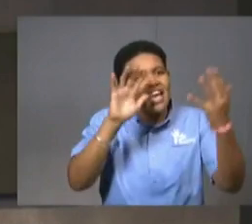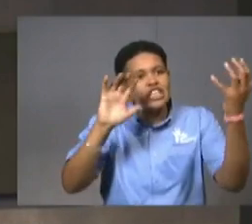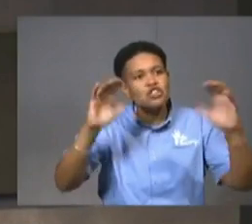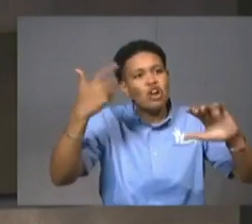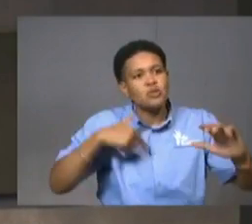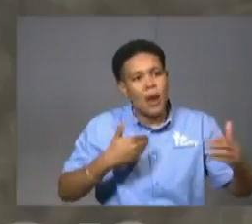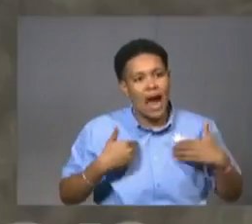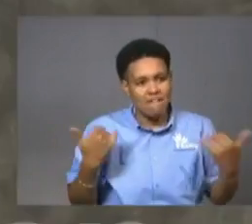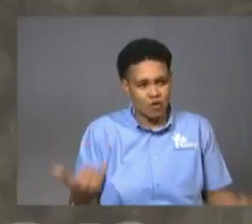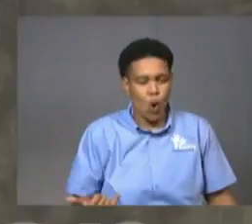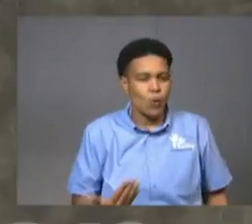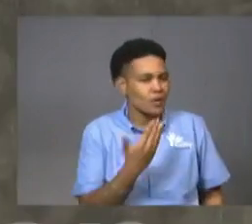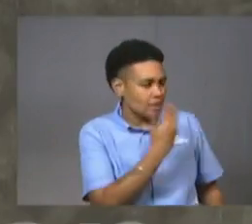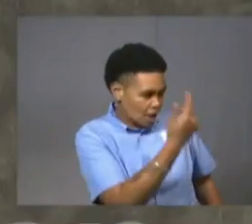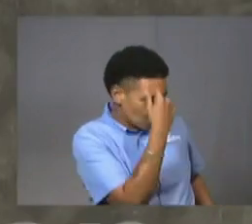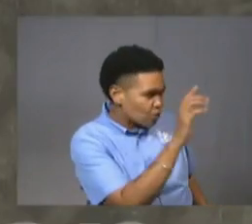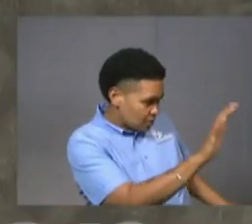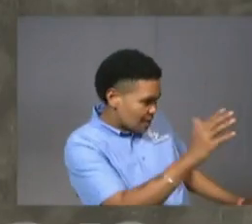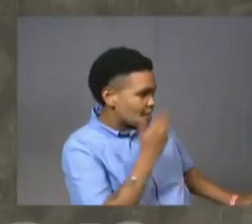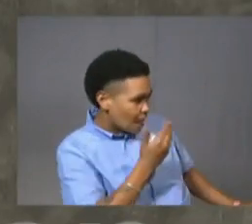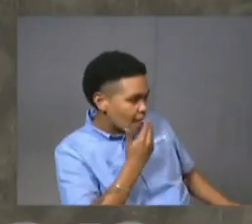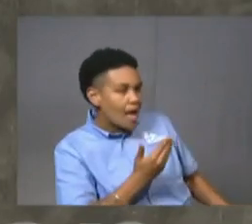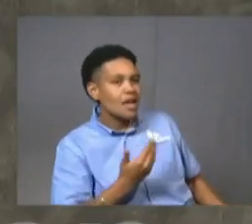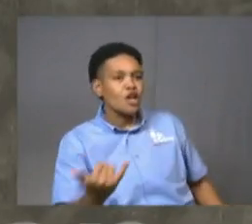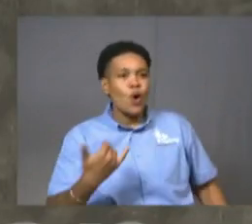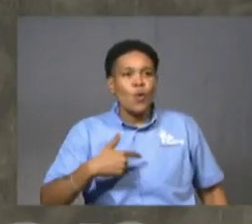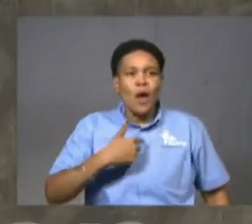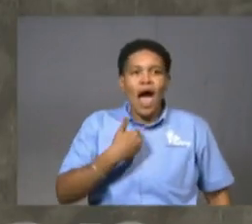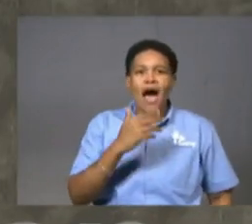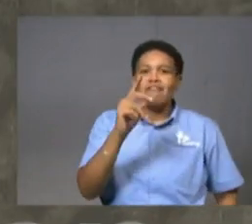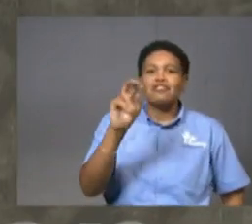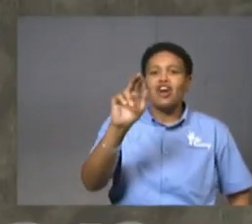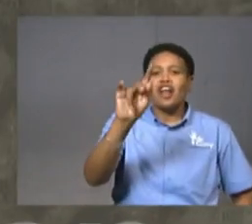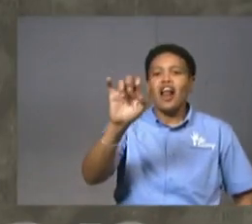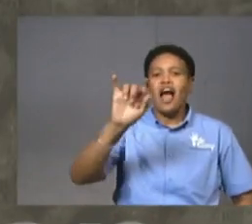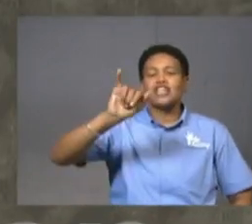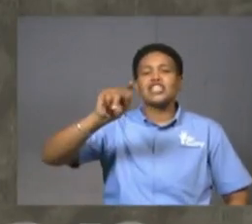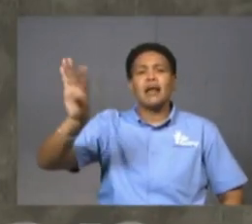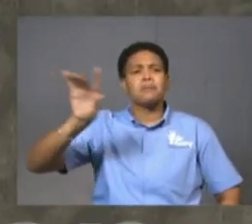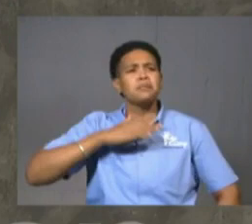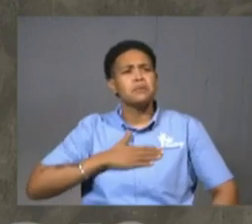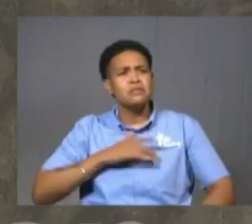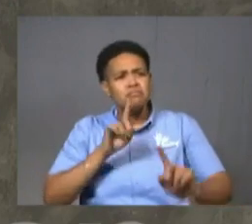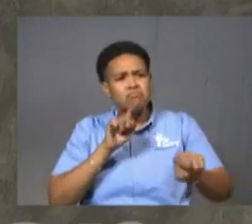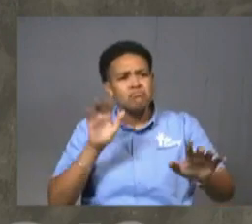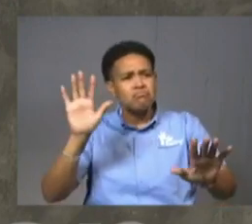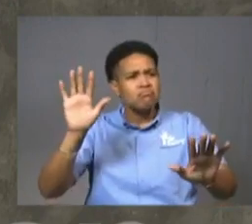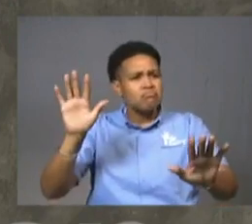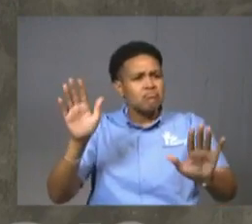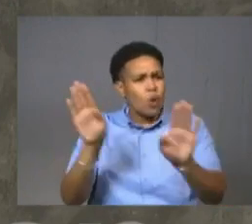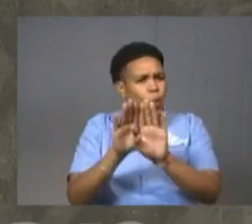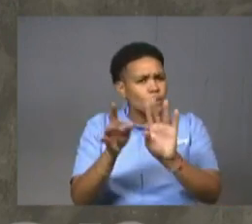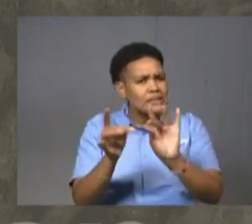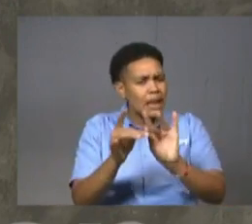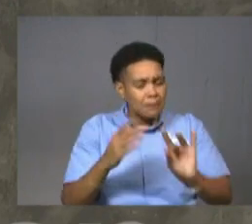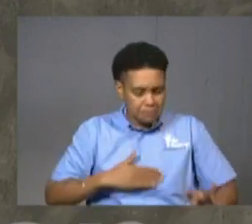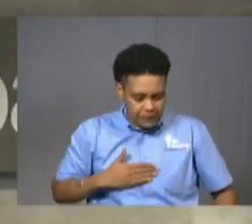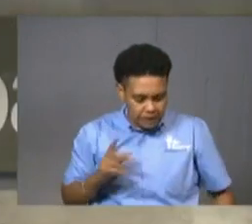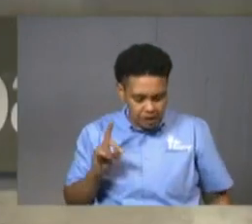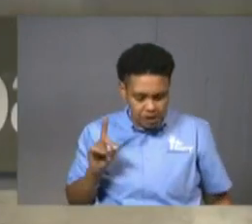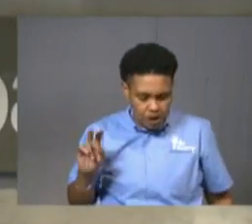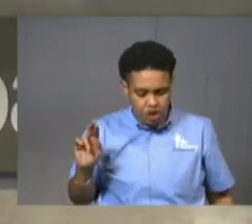have now. Thank you, Mr. Golding. And now we invite Dr. Nigel Clark of the JLP. Please go ahead with your closing statement of tonight's